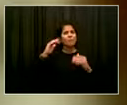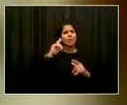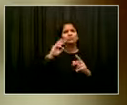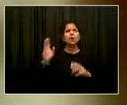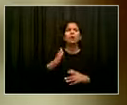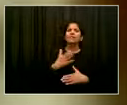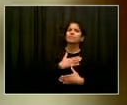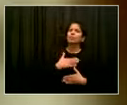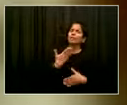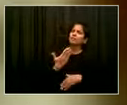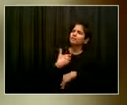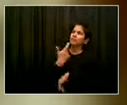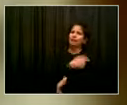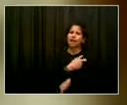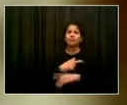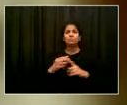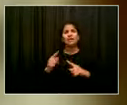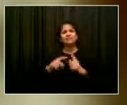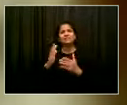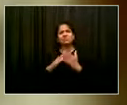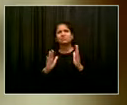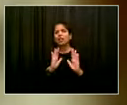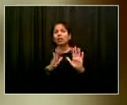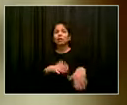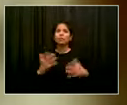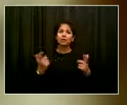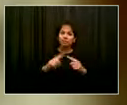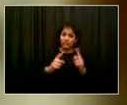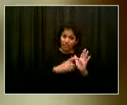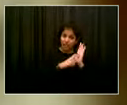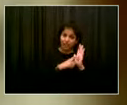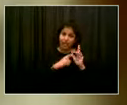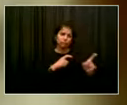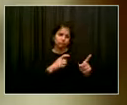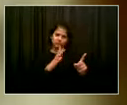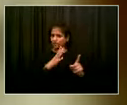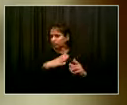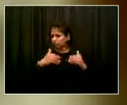they do work. And I think it's terrific that the city is taking